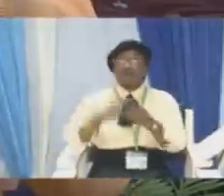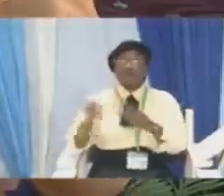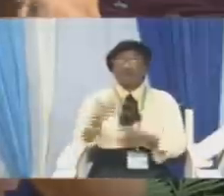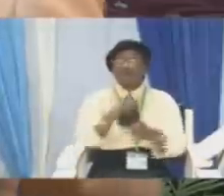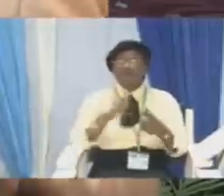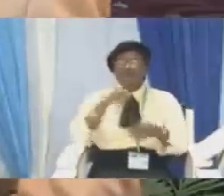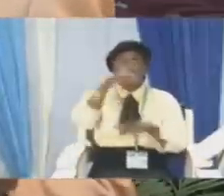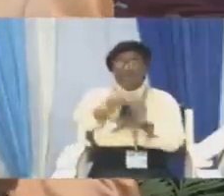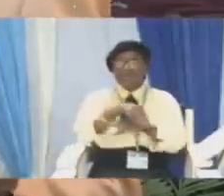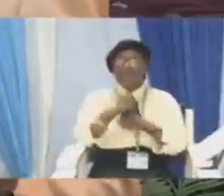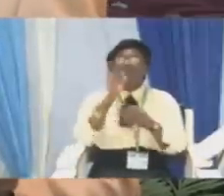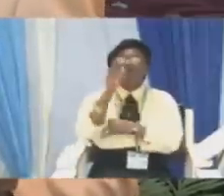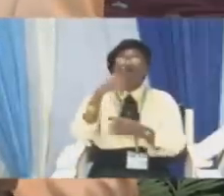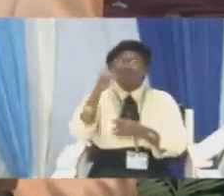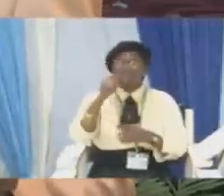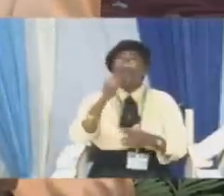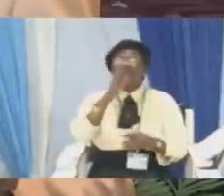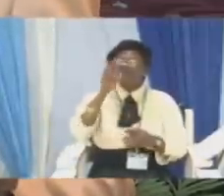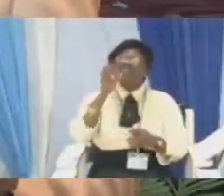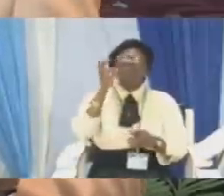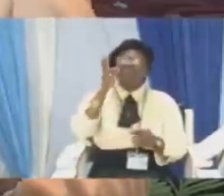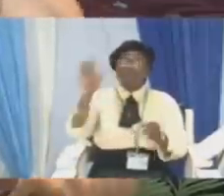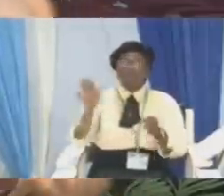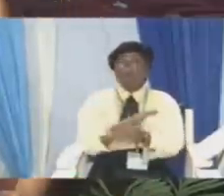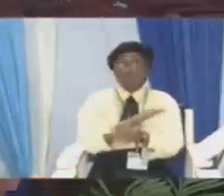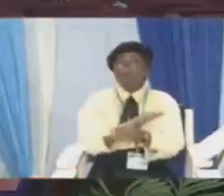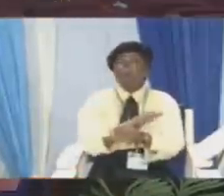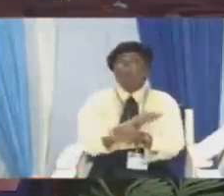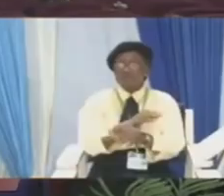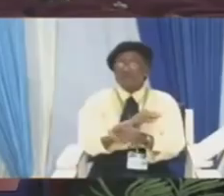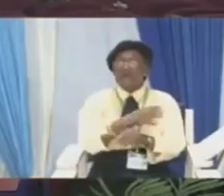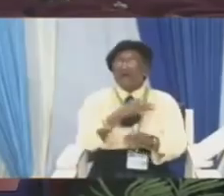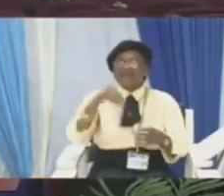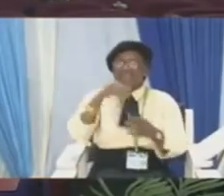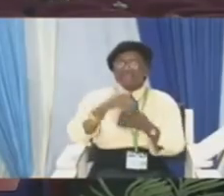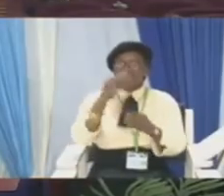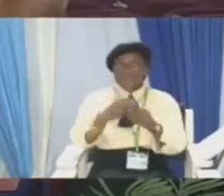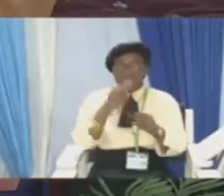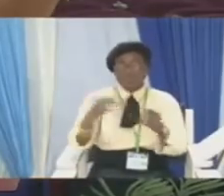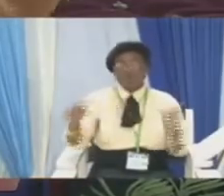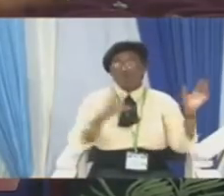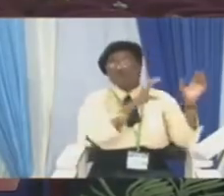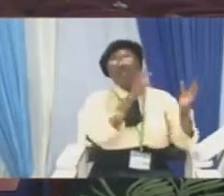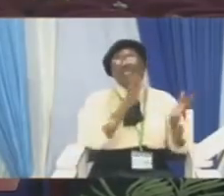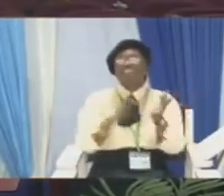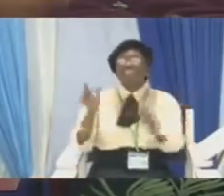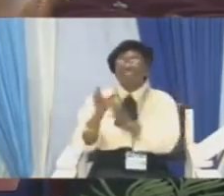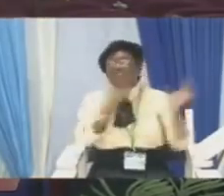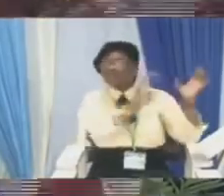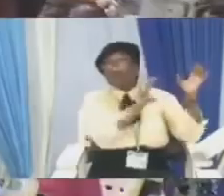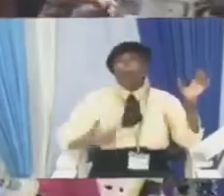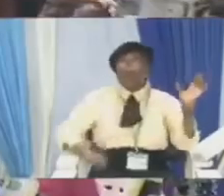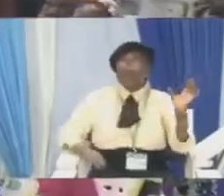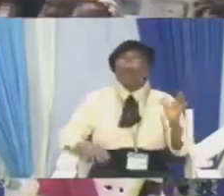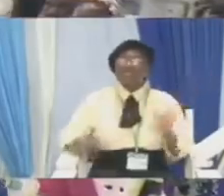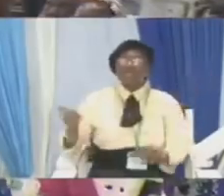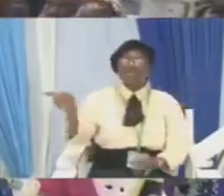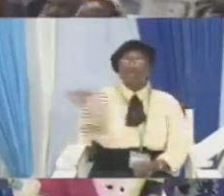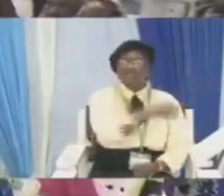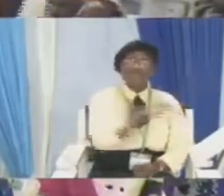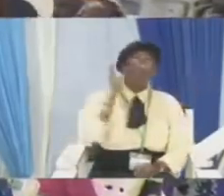said, be fruitful. And in the name of Jesus Christ, you shall be fruitful.